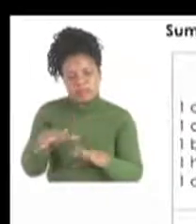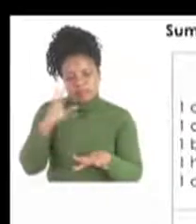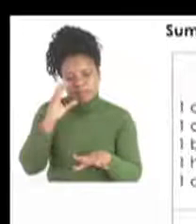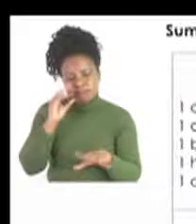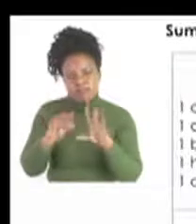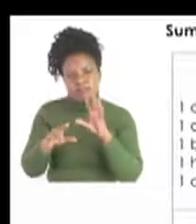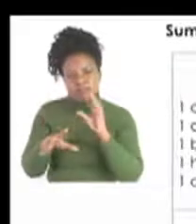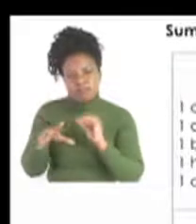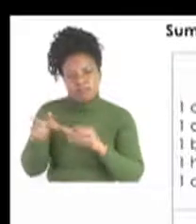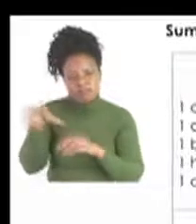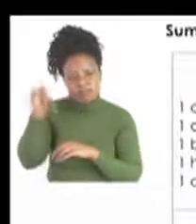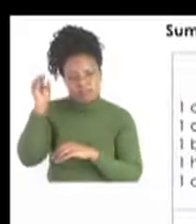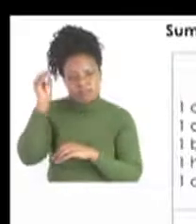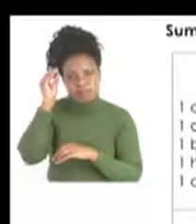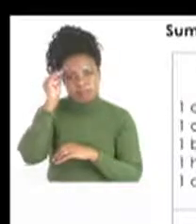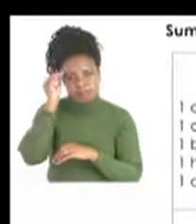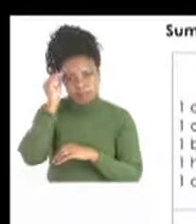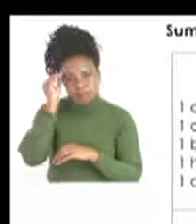do your activities.